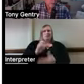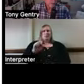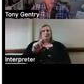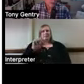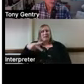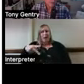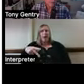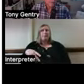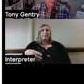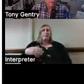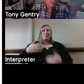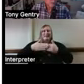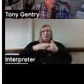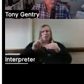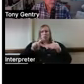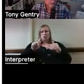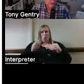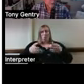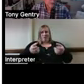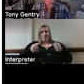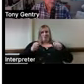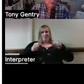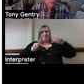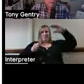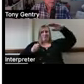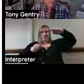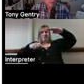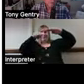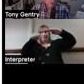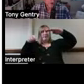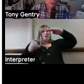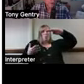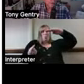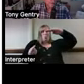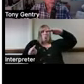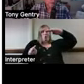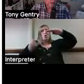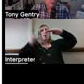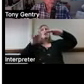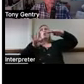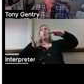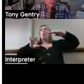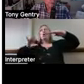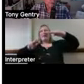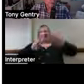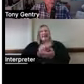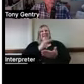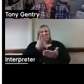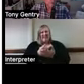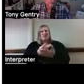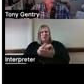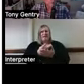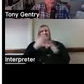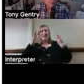stove in a kitchen. And the idea behind a cook stop is that if you walk out of your kitchen after you've turned your stove on